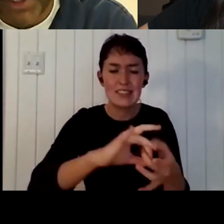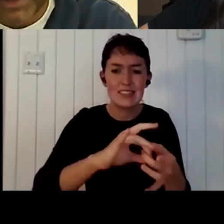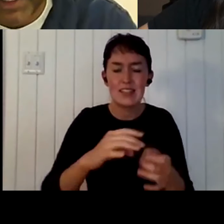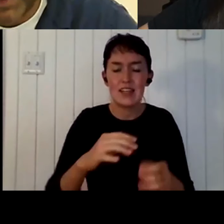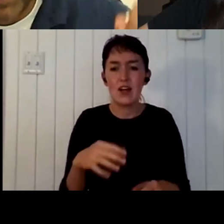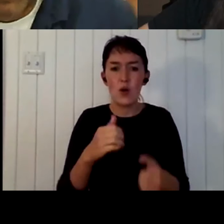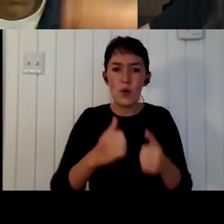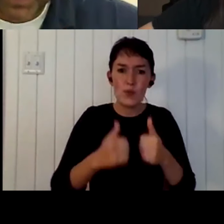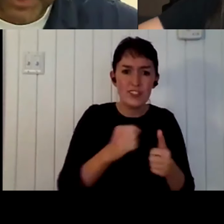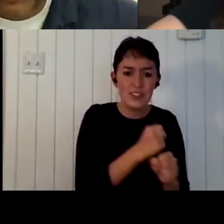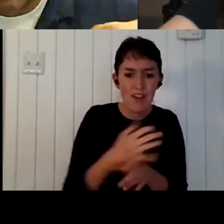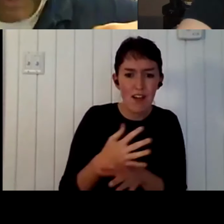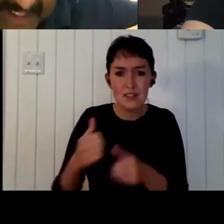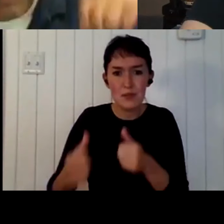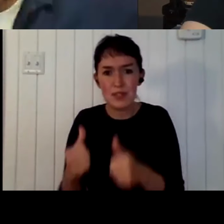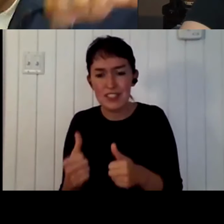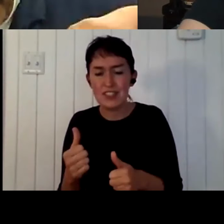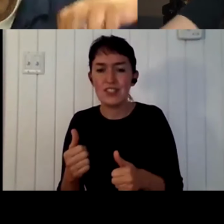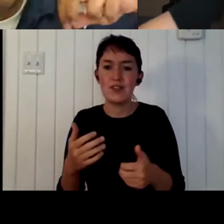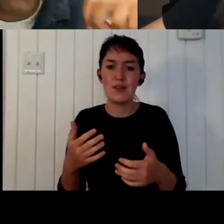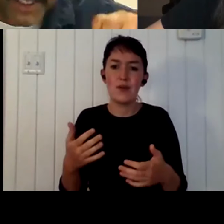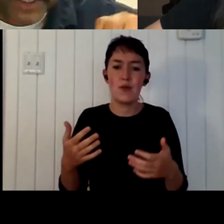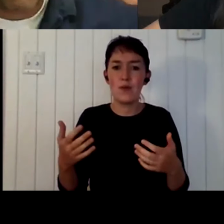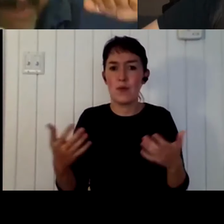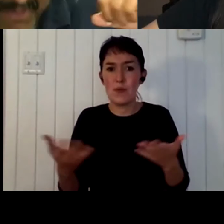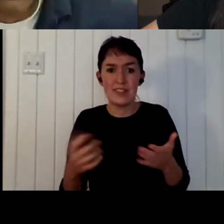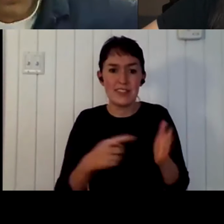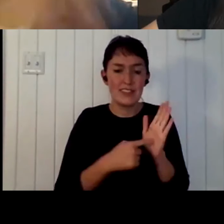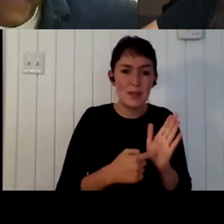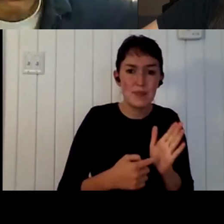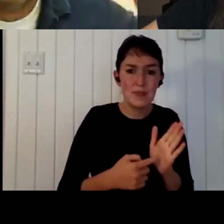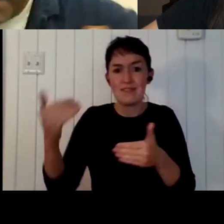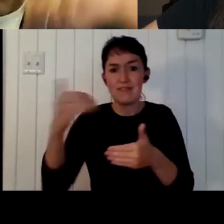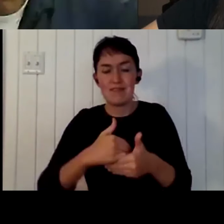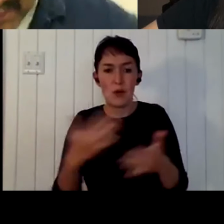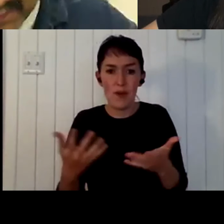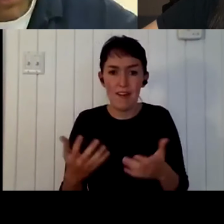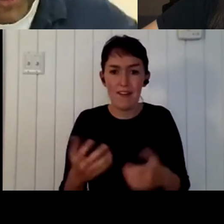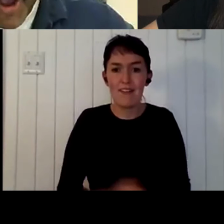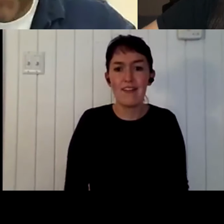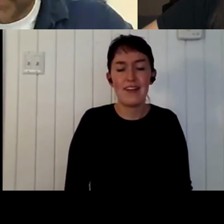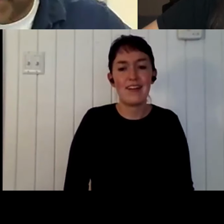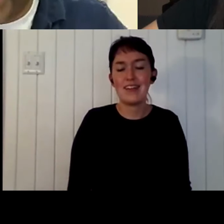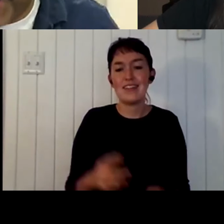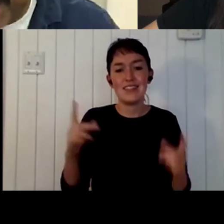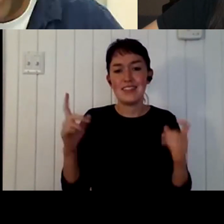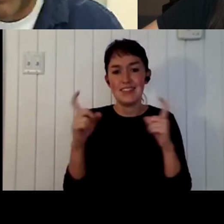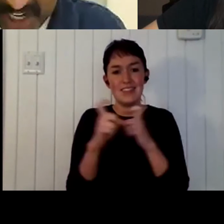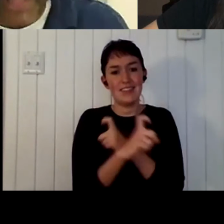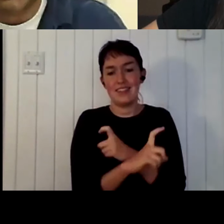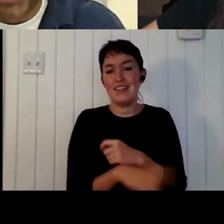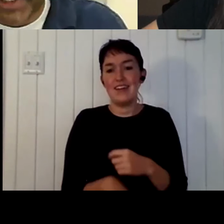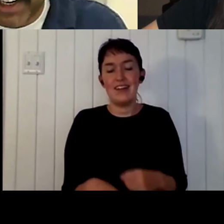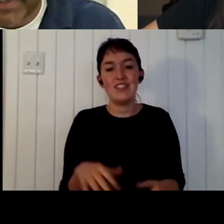causing what. Is it disrupting attention and then the side effect is the memory, or is it disrupting memory and then the side effect? It's